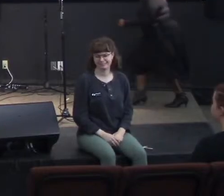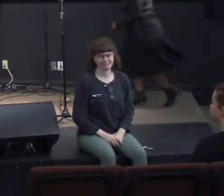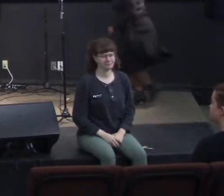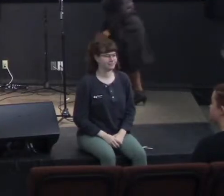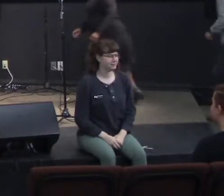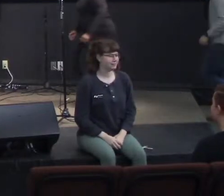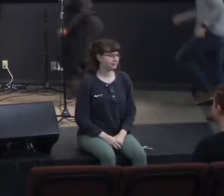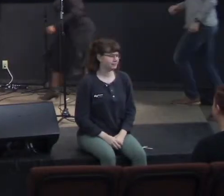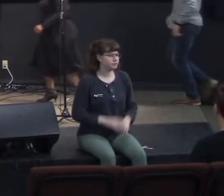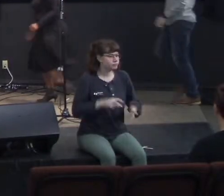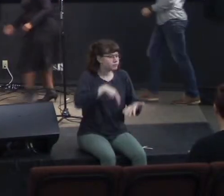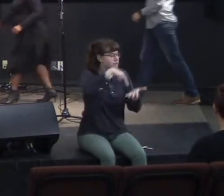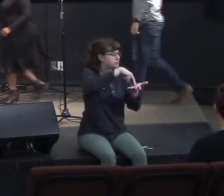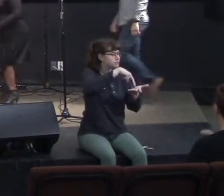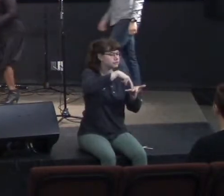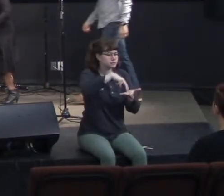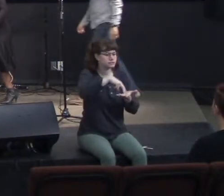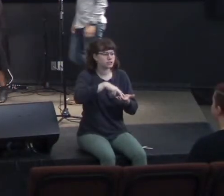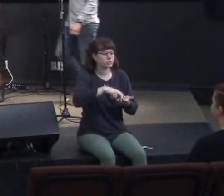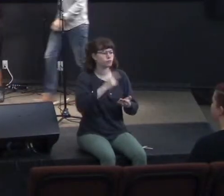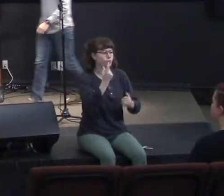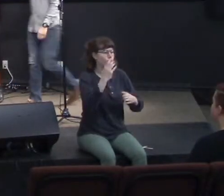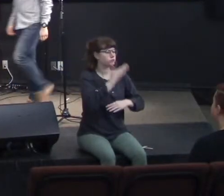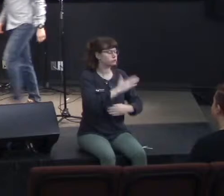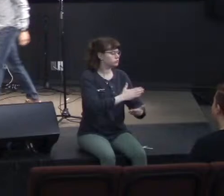Amen, church. We'll stand for one more song.